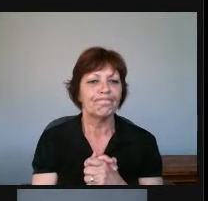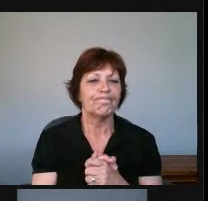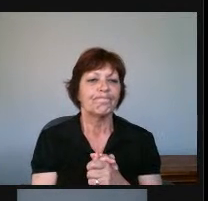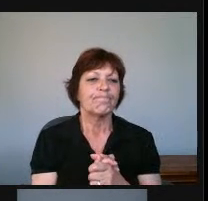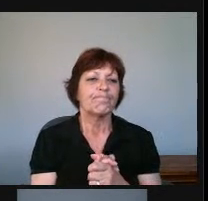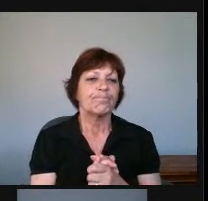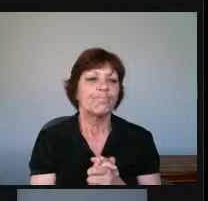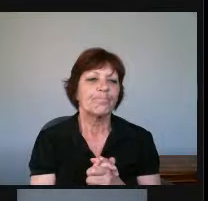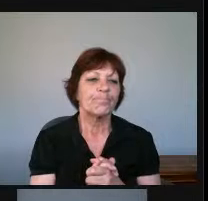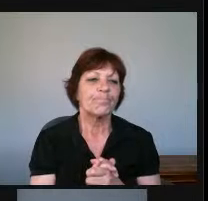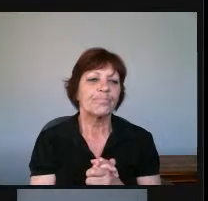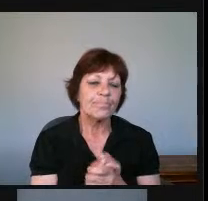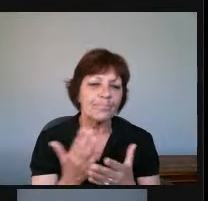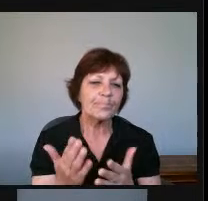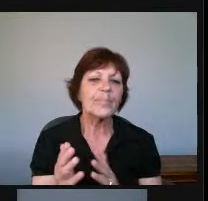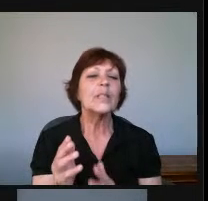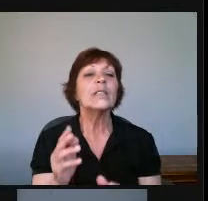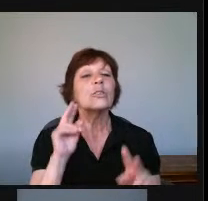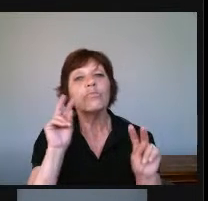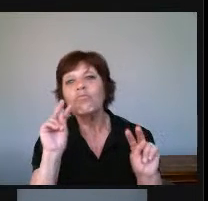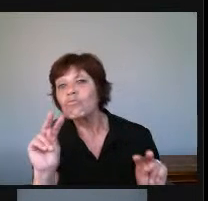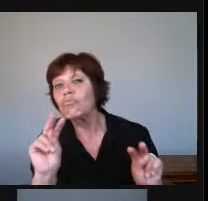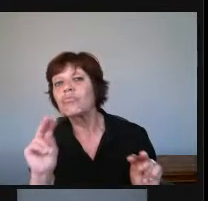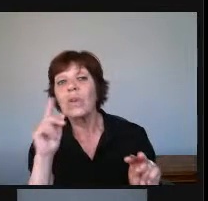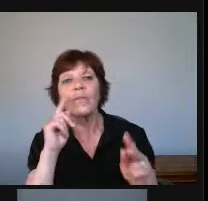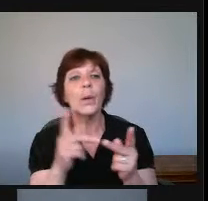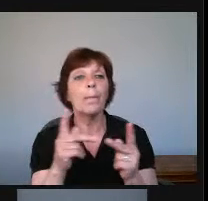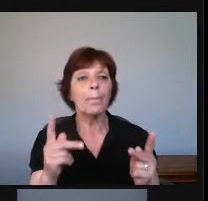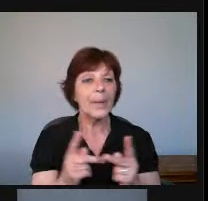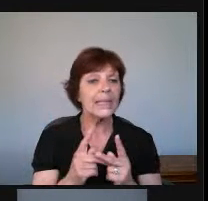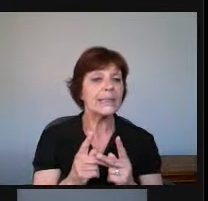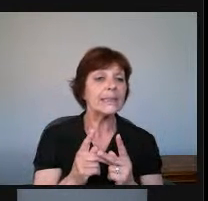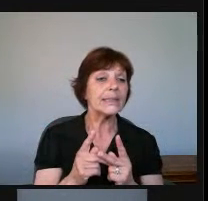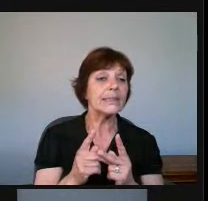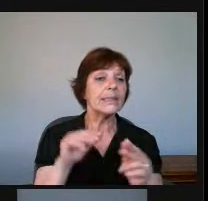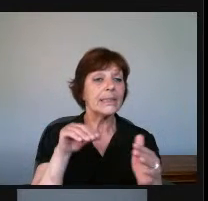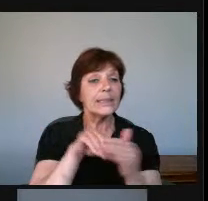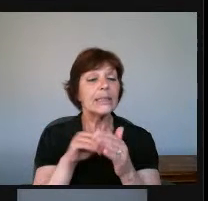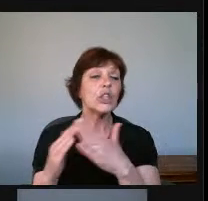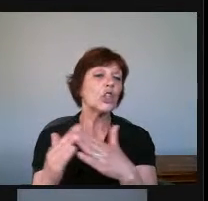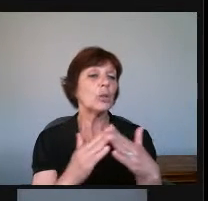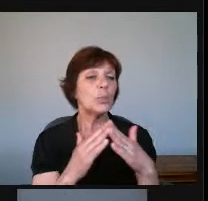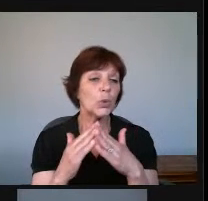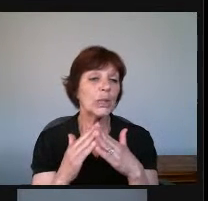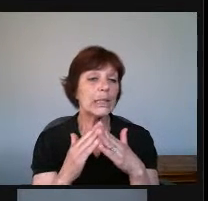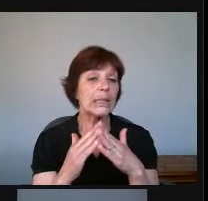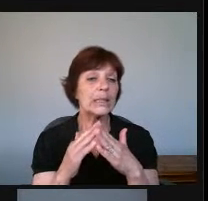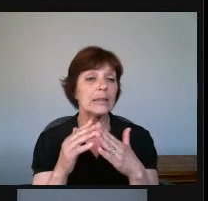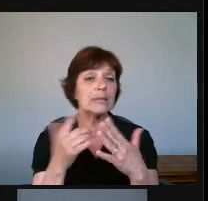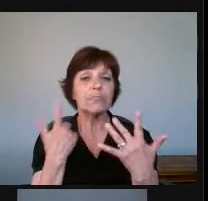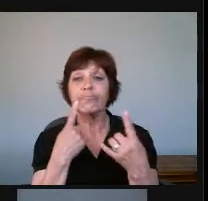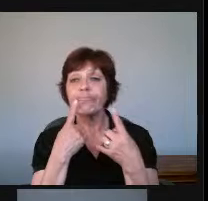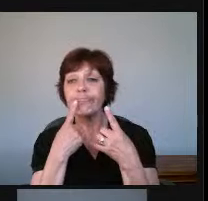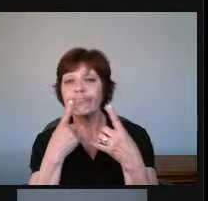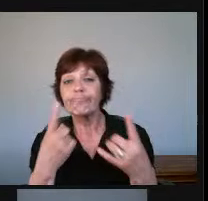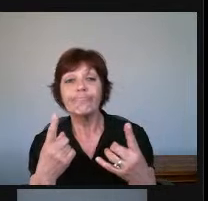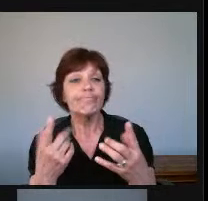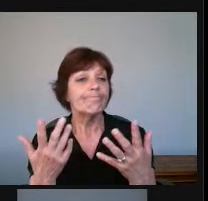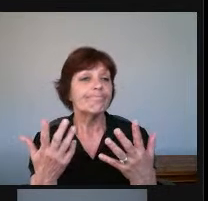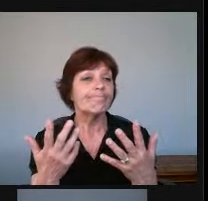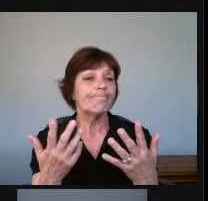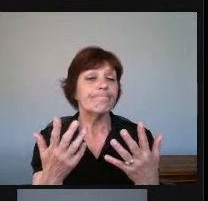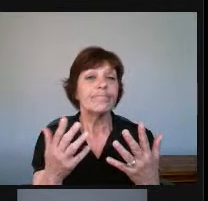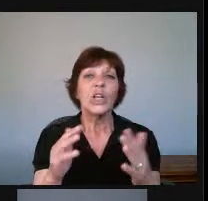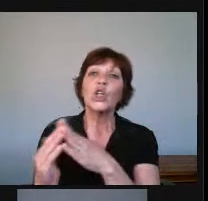in. So keep your eyes peeled for places that in the community would be publicizing churches,